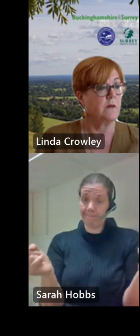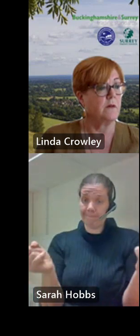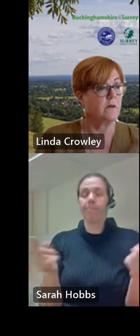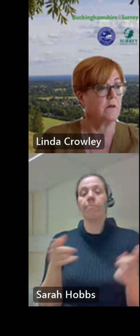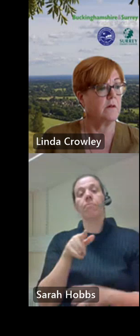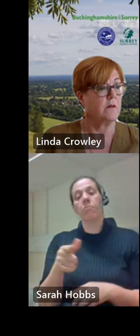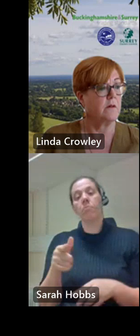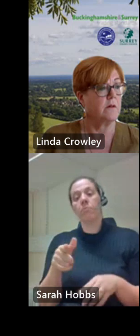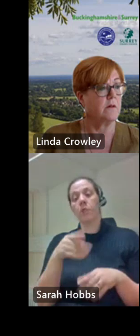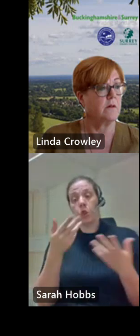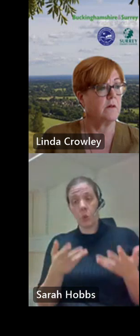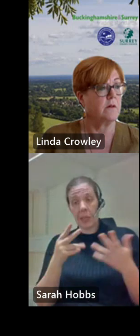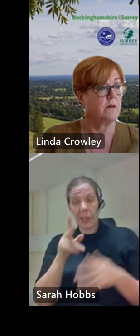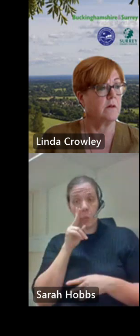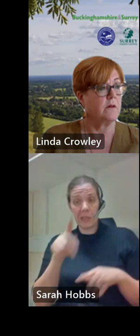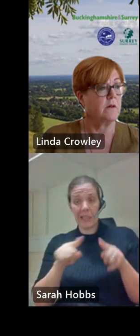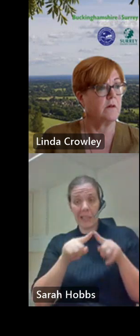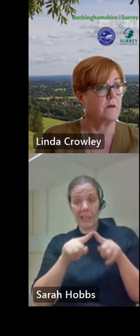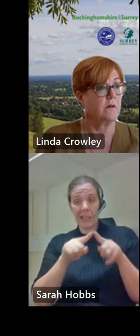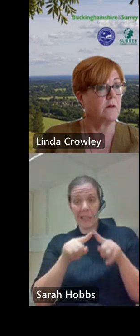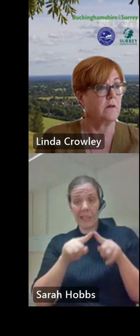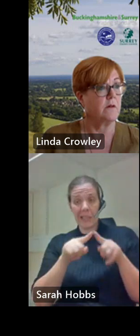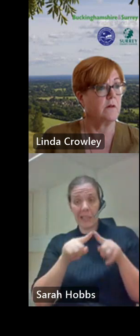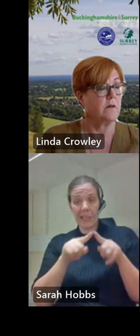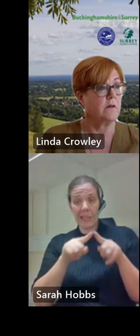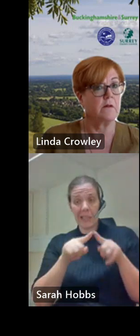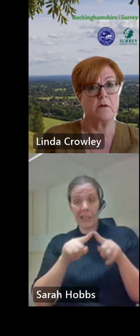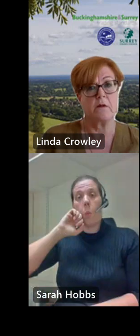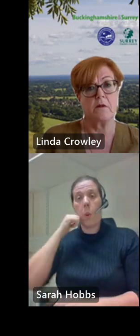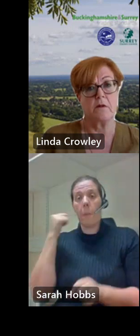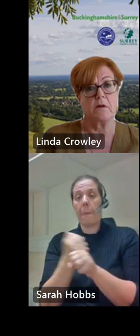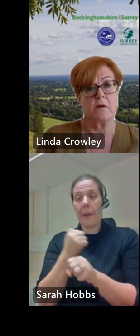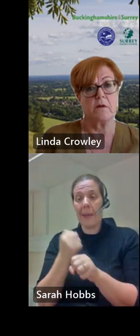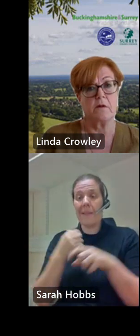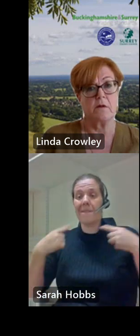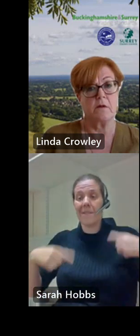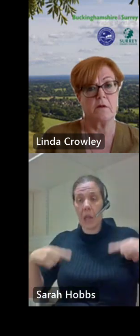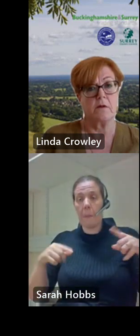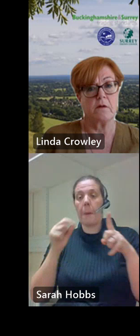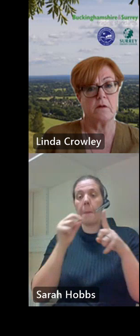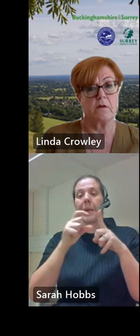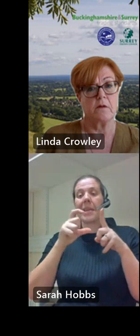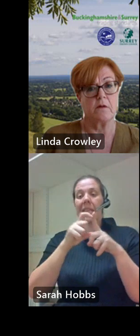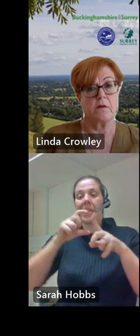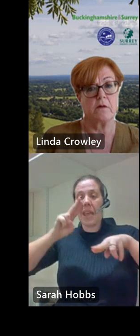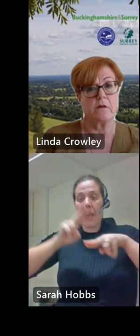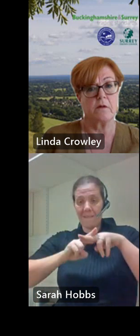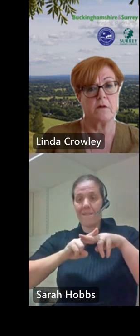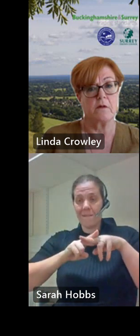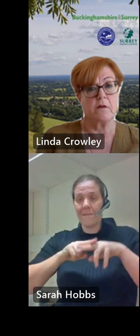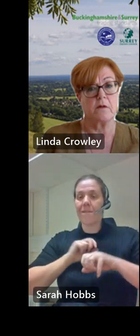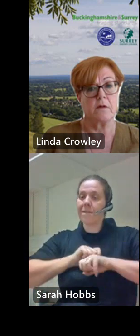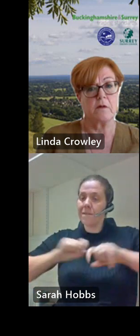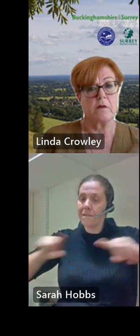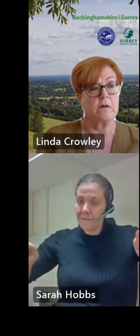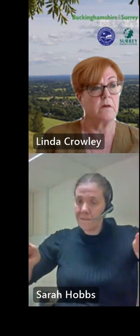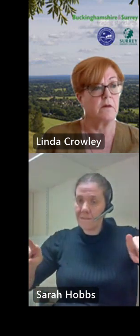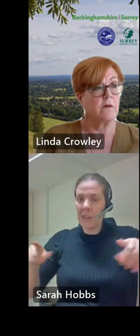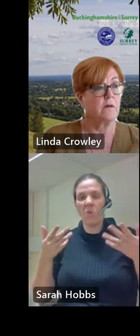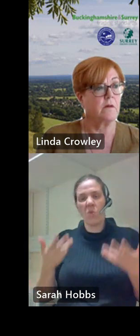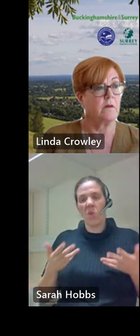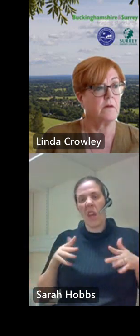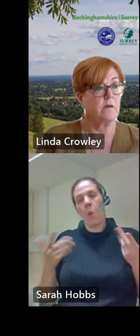these slides that you see today are going to be made available to you as a PDF document at some stage, either today or later this